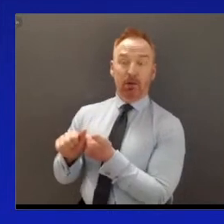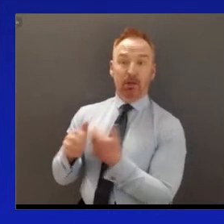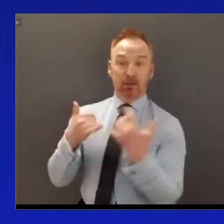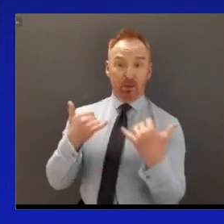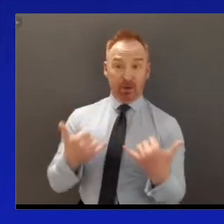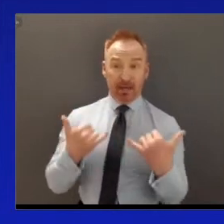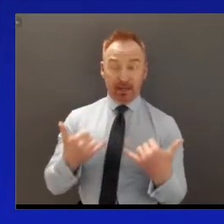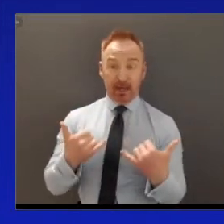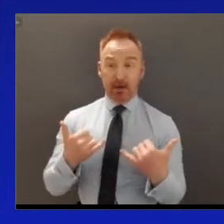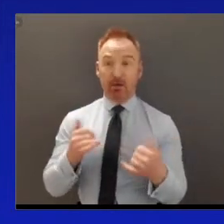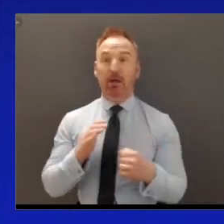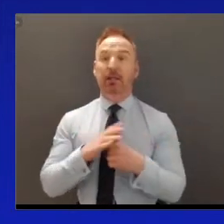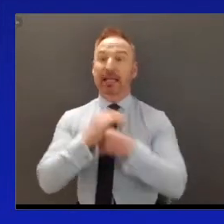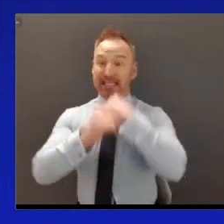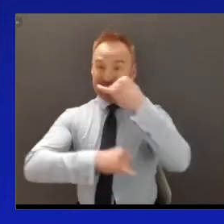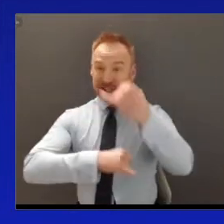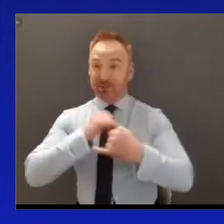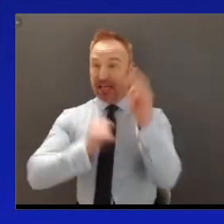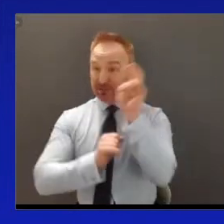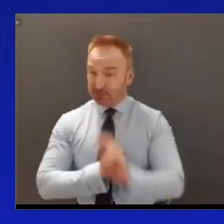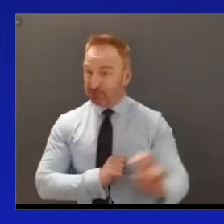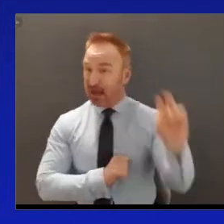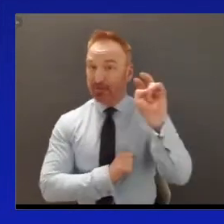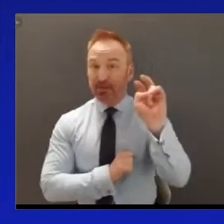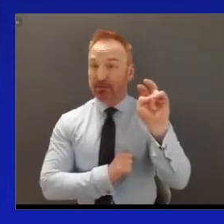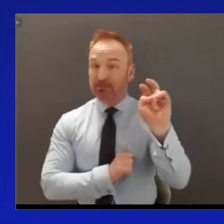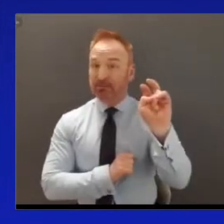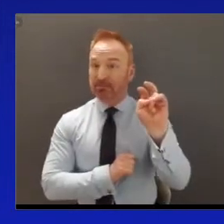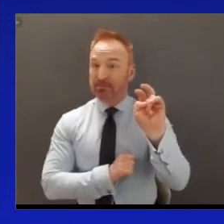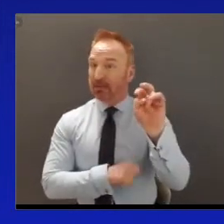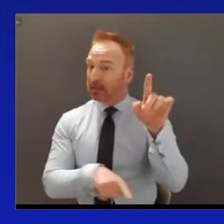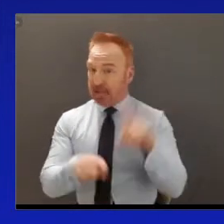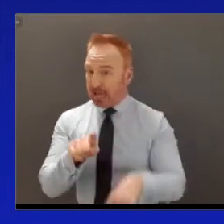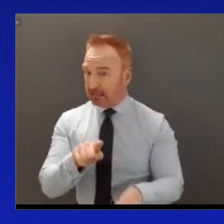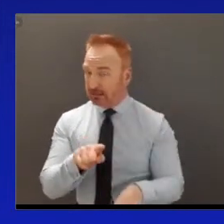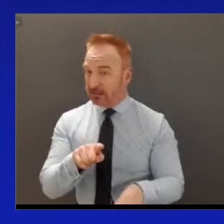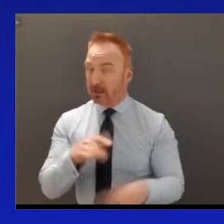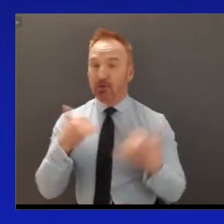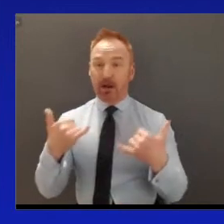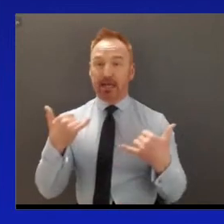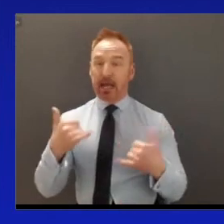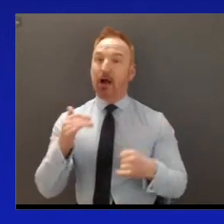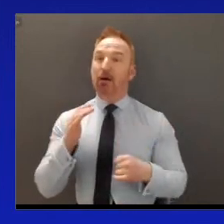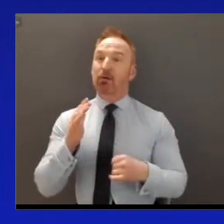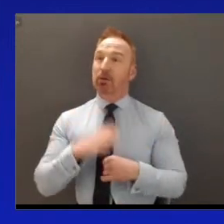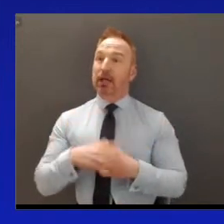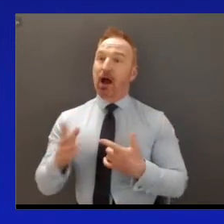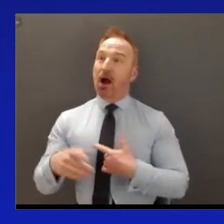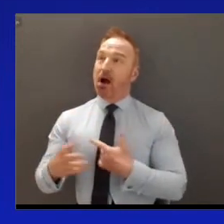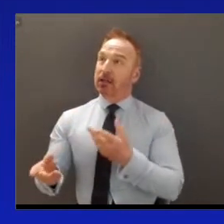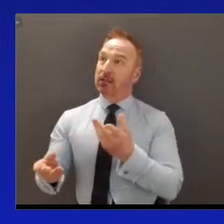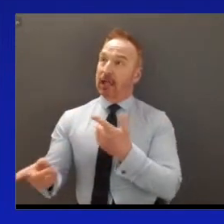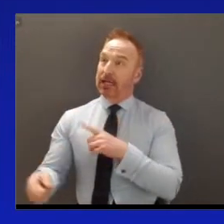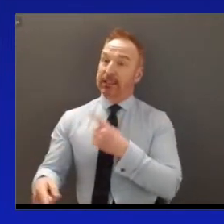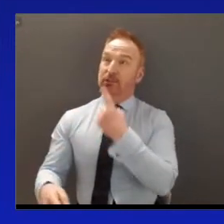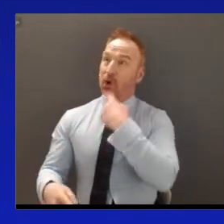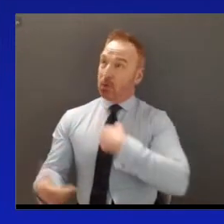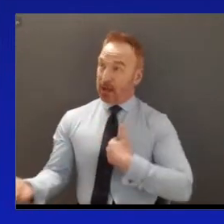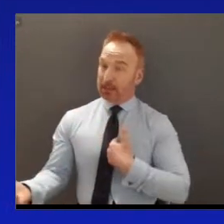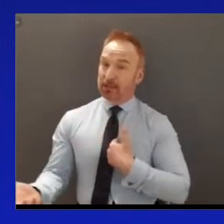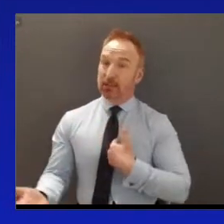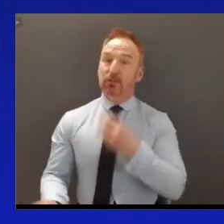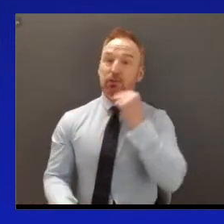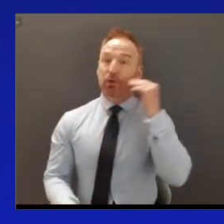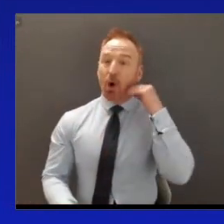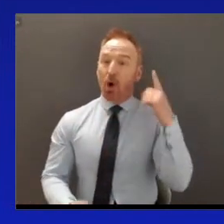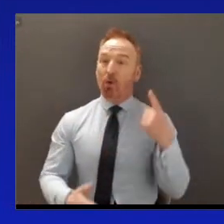no travel outside, and we're under an order right now to stay home. So that would be the expectation that we'd have of staff. So sick leave can't be used to